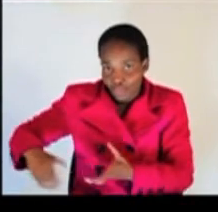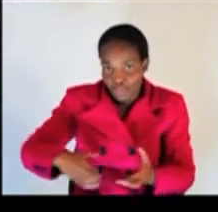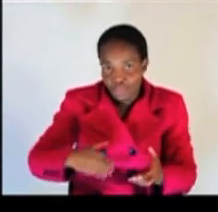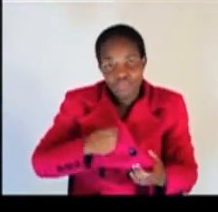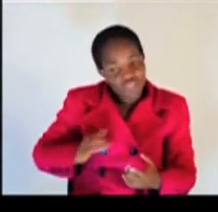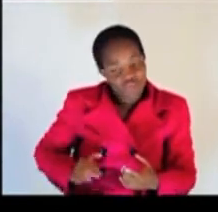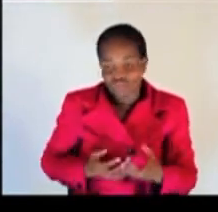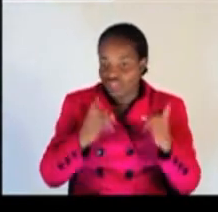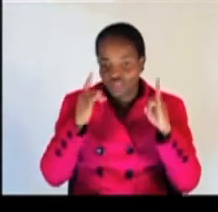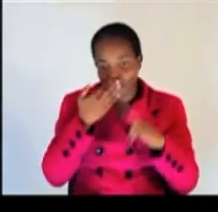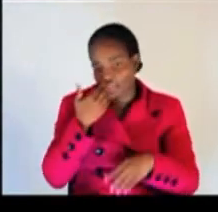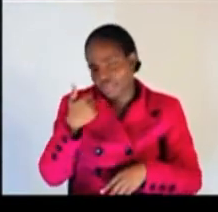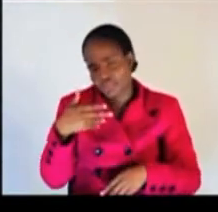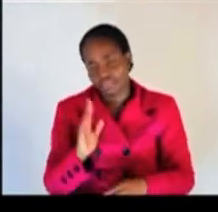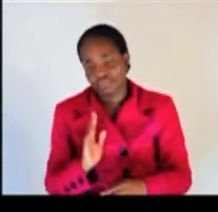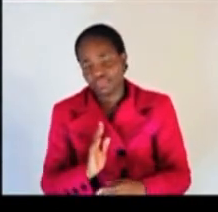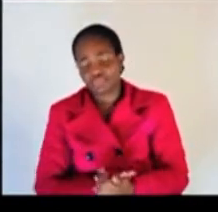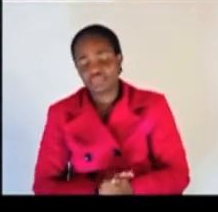soccer ball anyways.